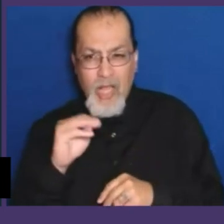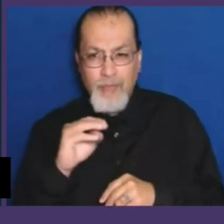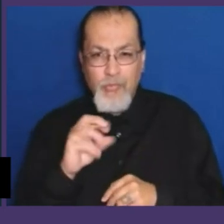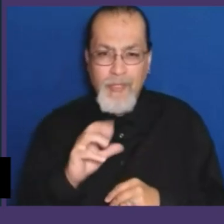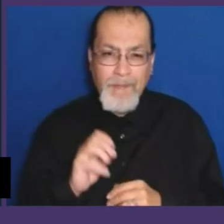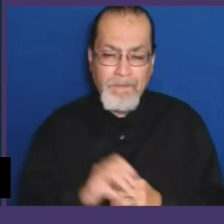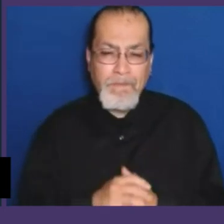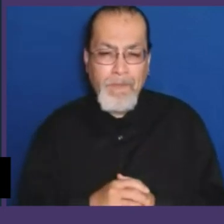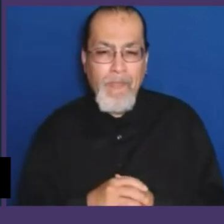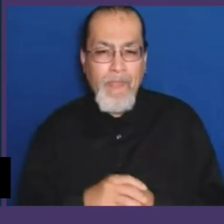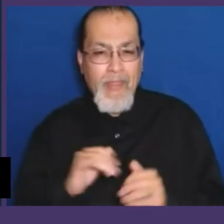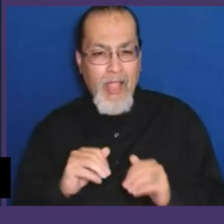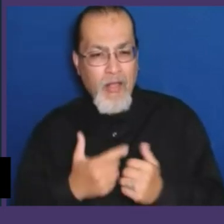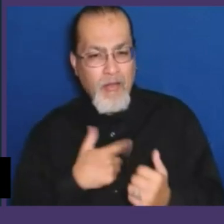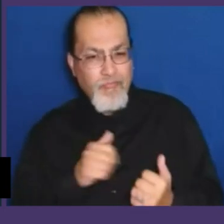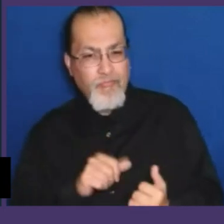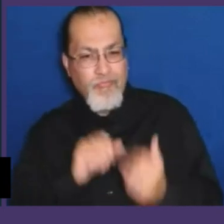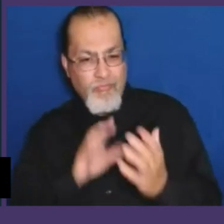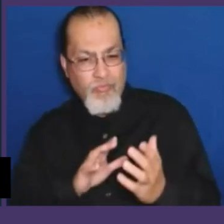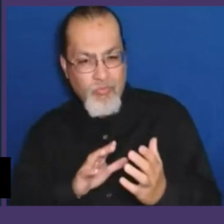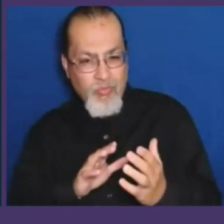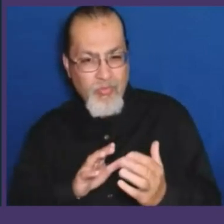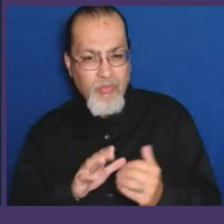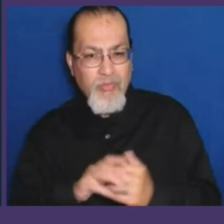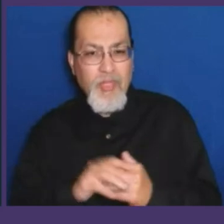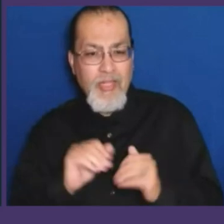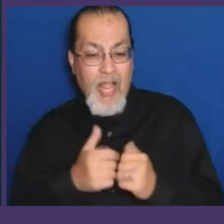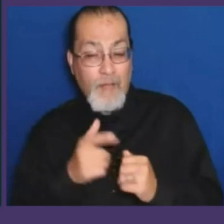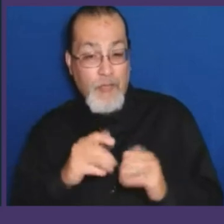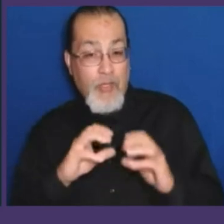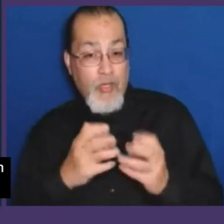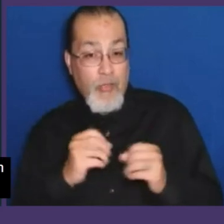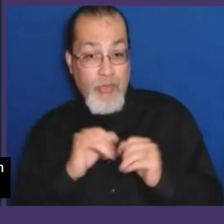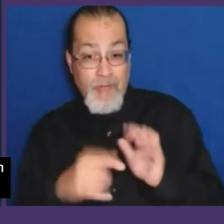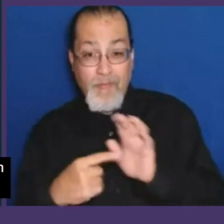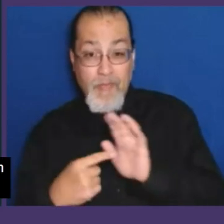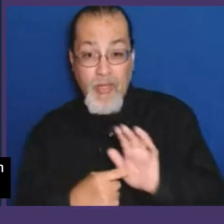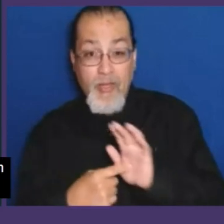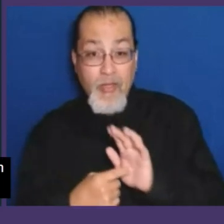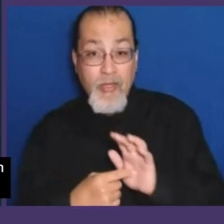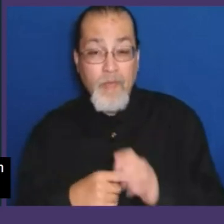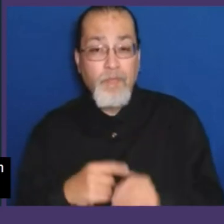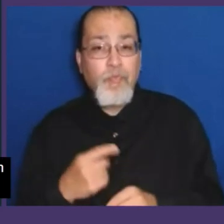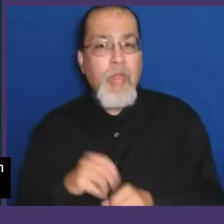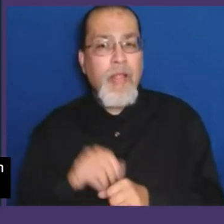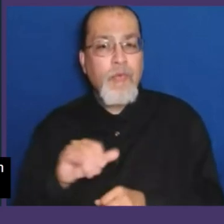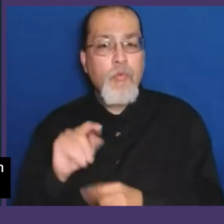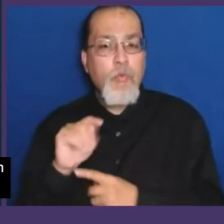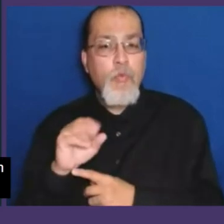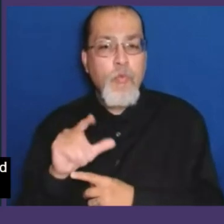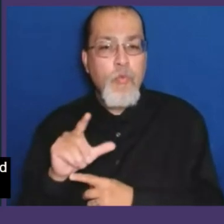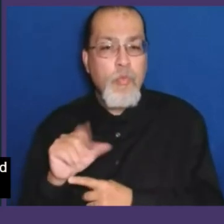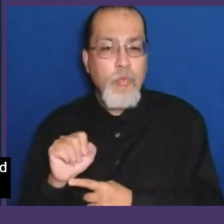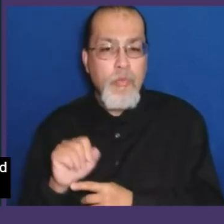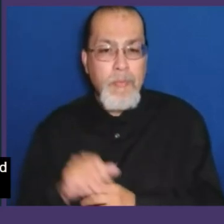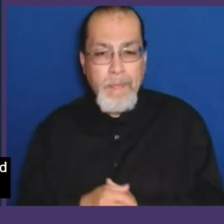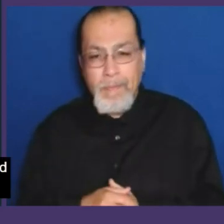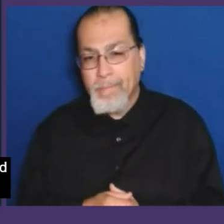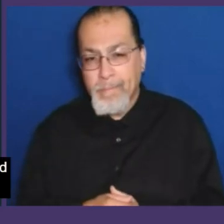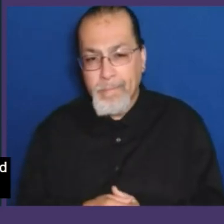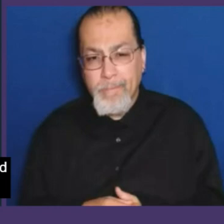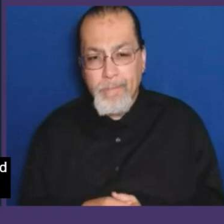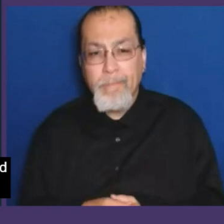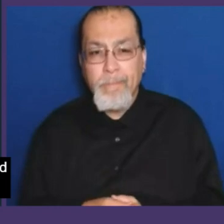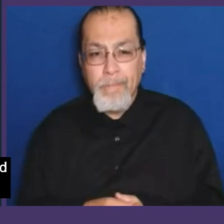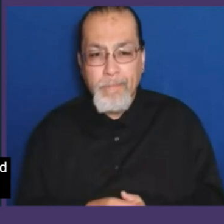use. On the left, I have an example of AutoGPT. And now AutoGPT, by the way, is a project that I think